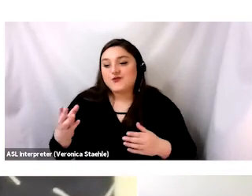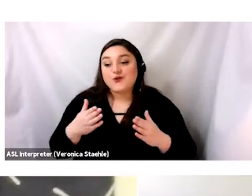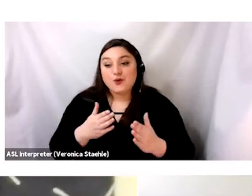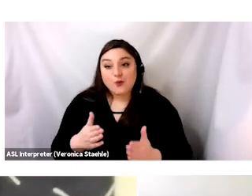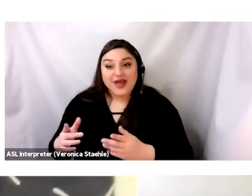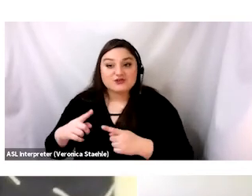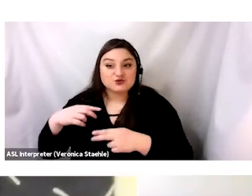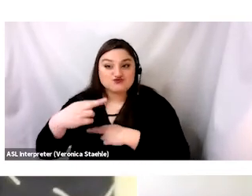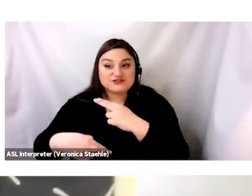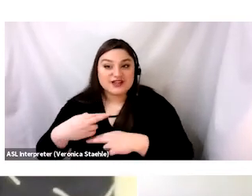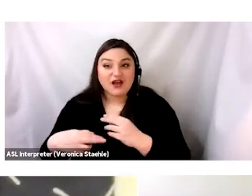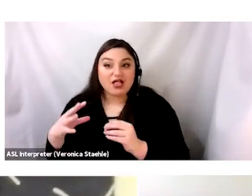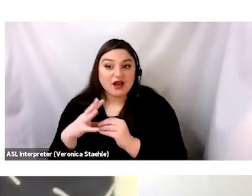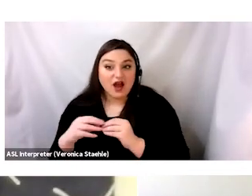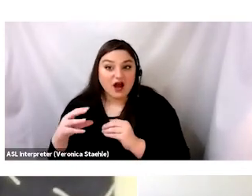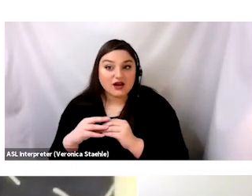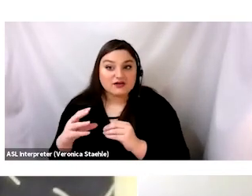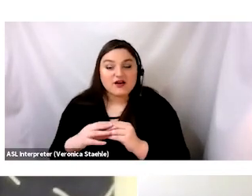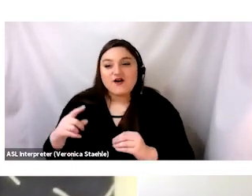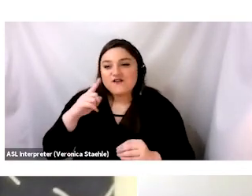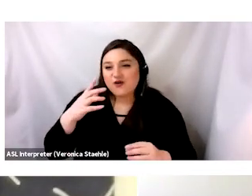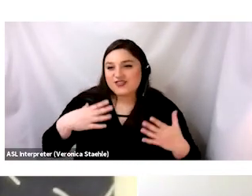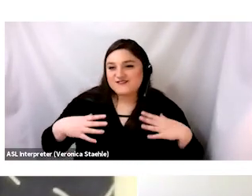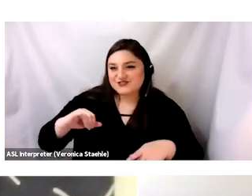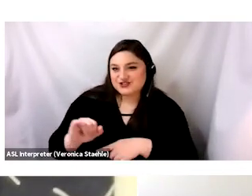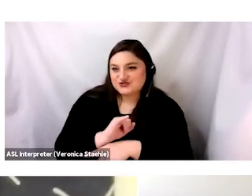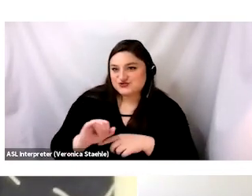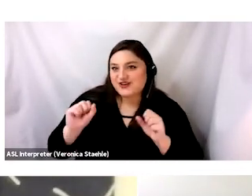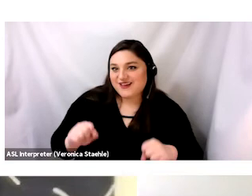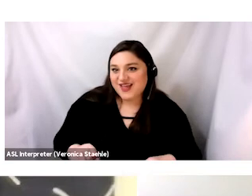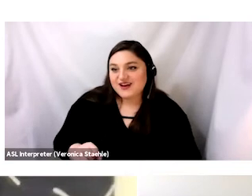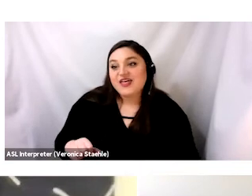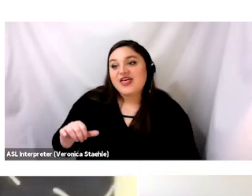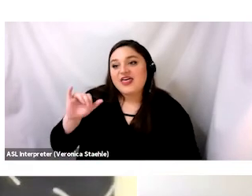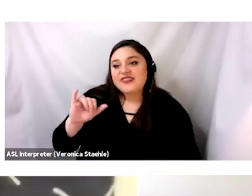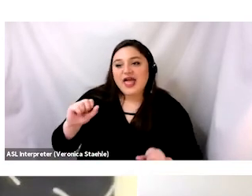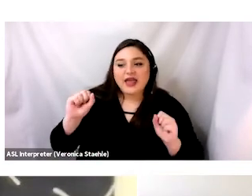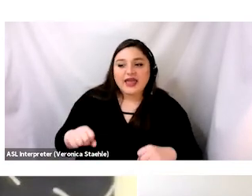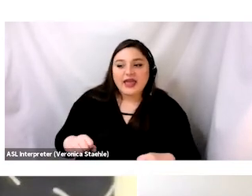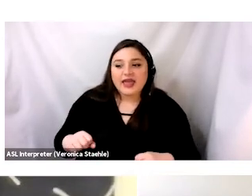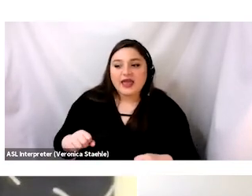of ways that you can recycle cotton. It can be, well,